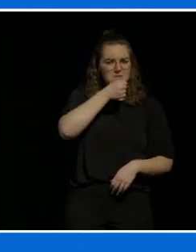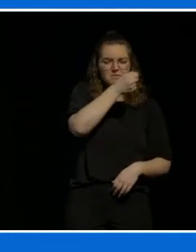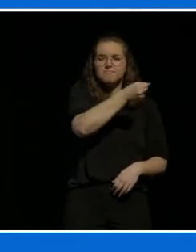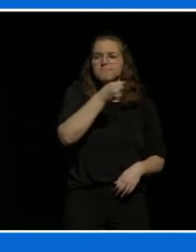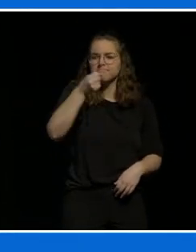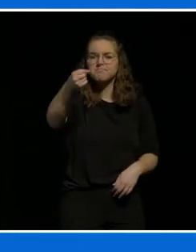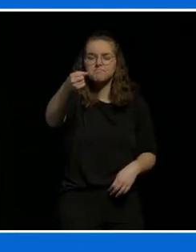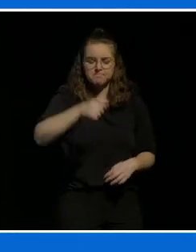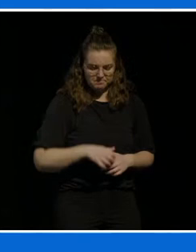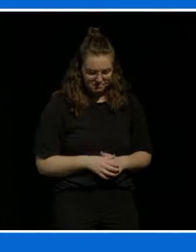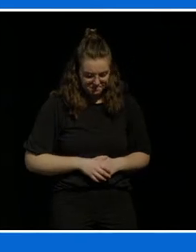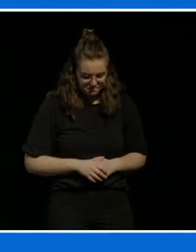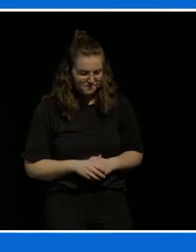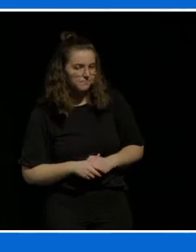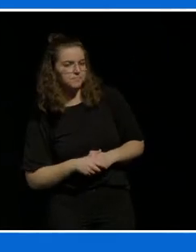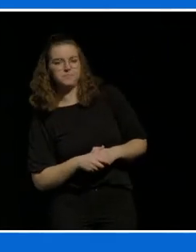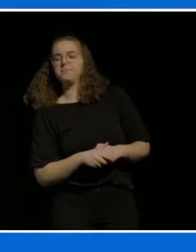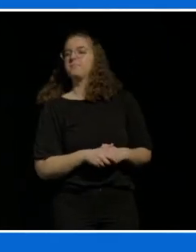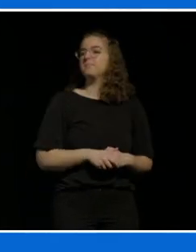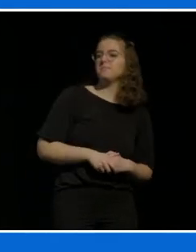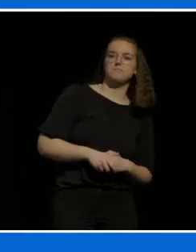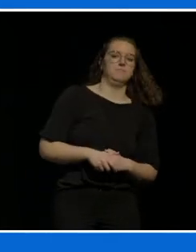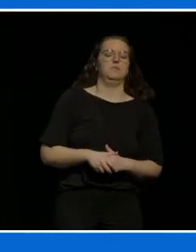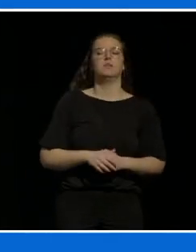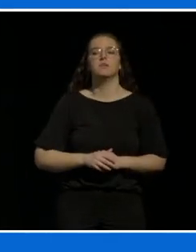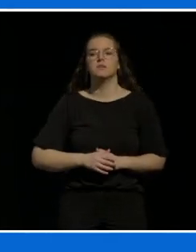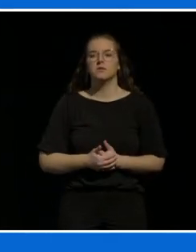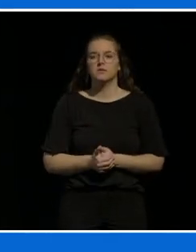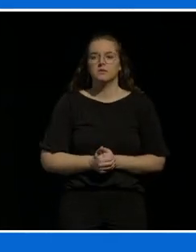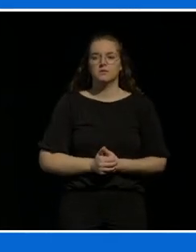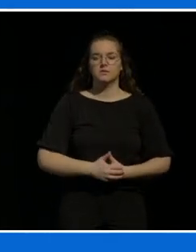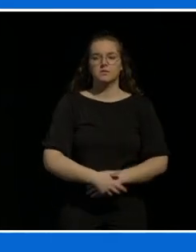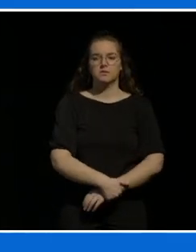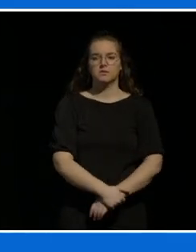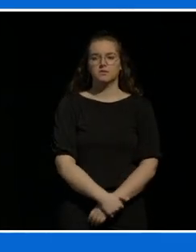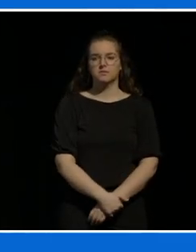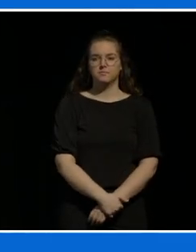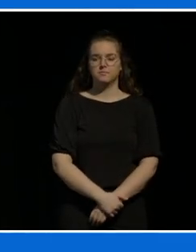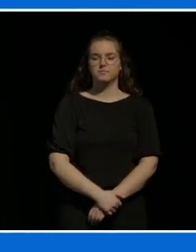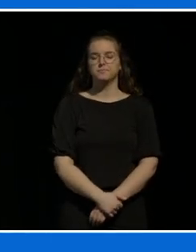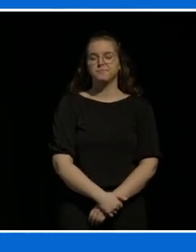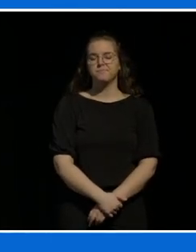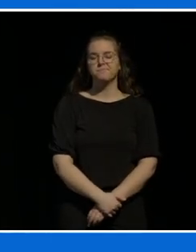and we'll get to it. I see a hand over there.